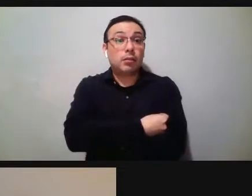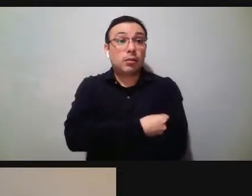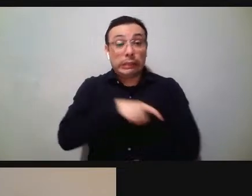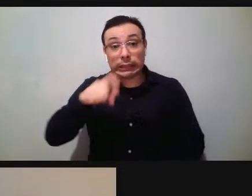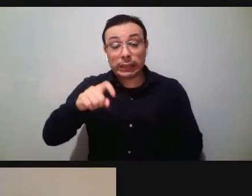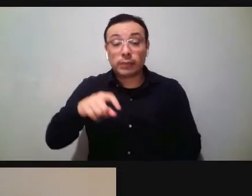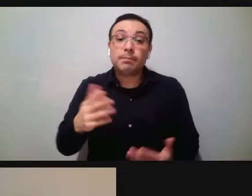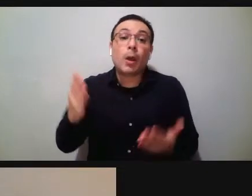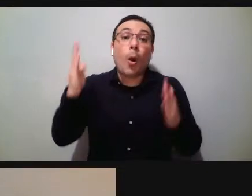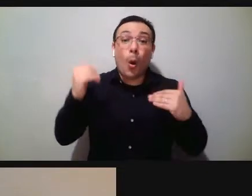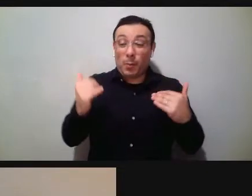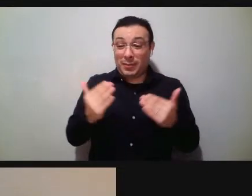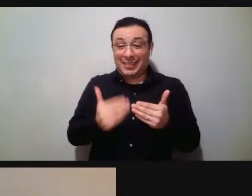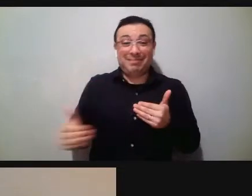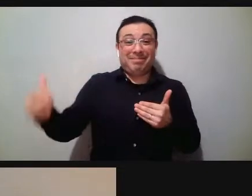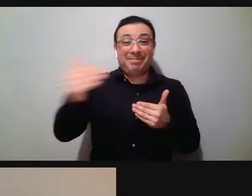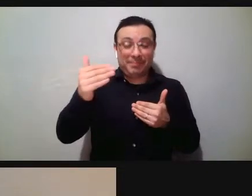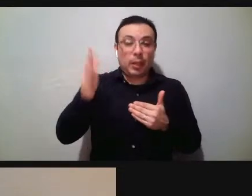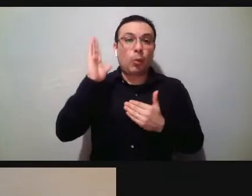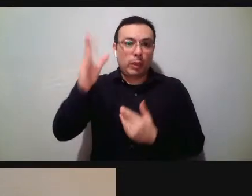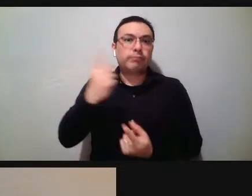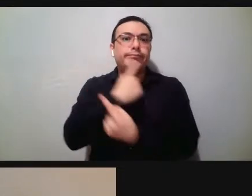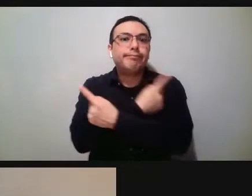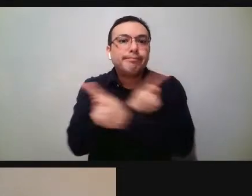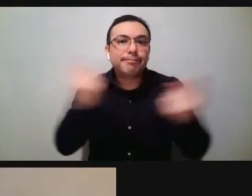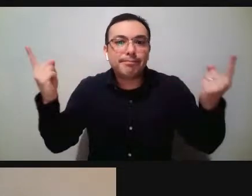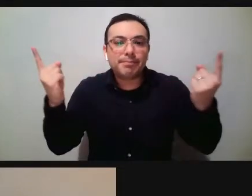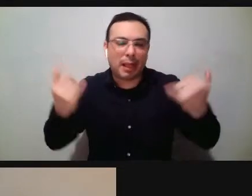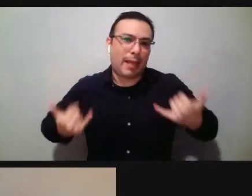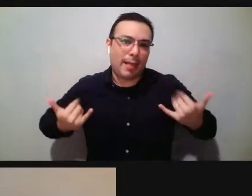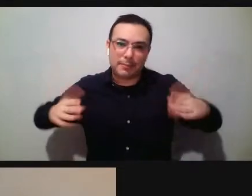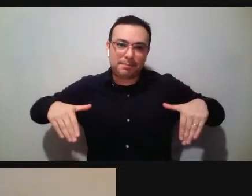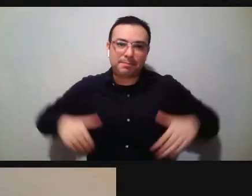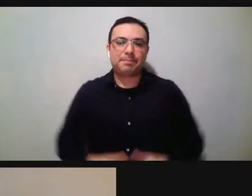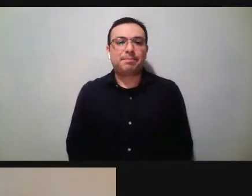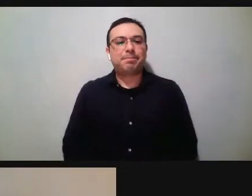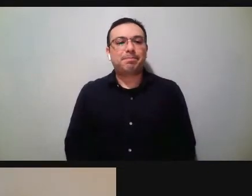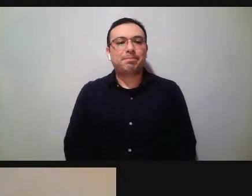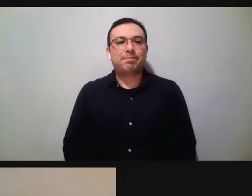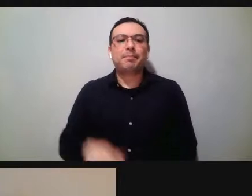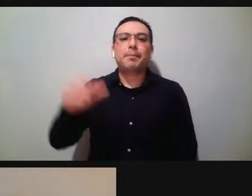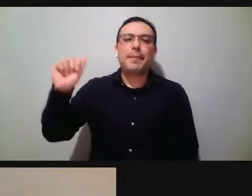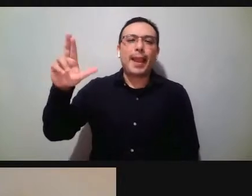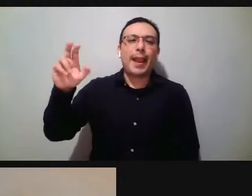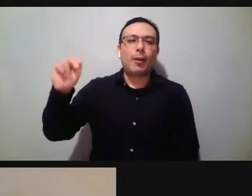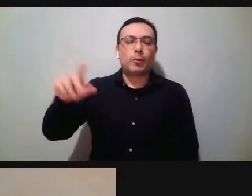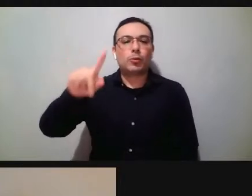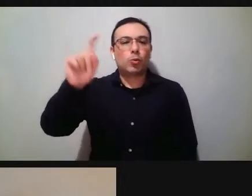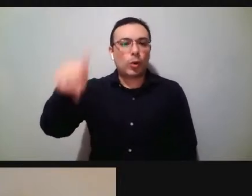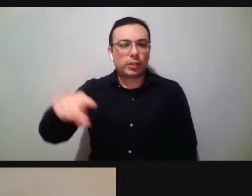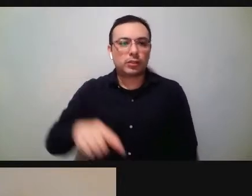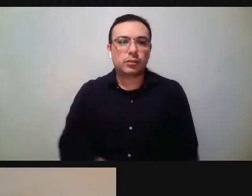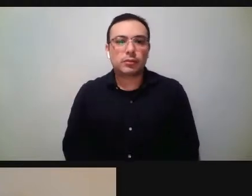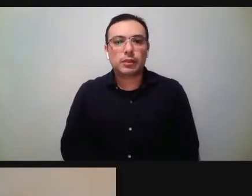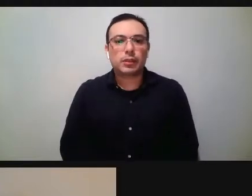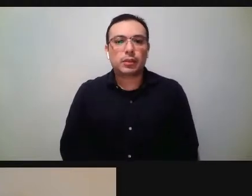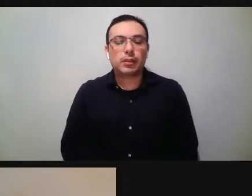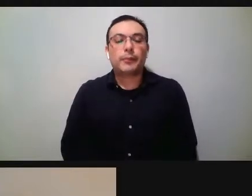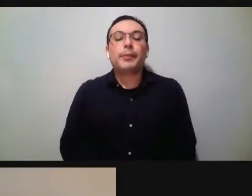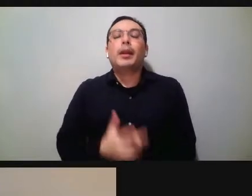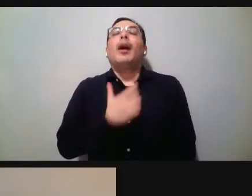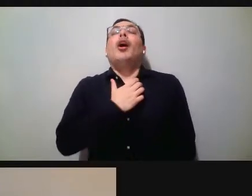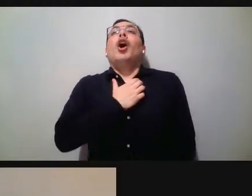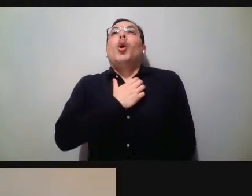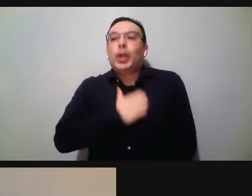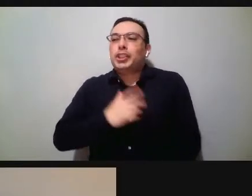as well. What do you wish that we, the general public, would understand? What do you find yourself saying over and over? Because I know you've done a lot of